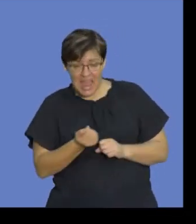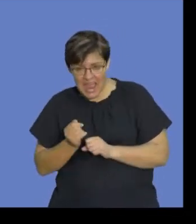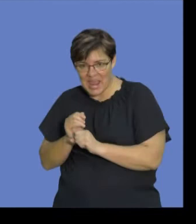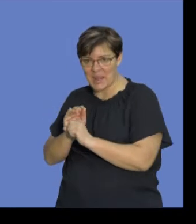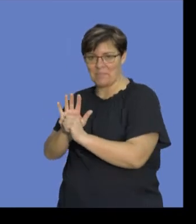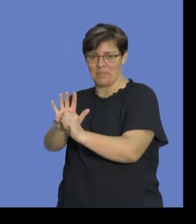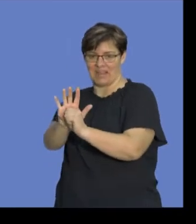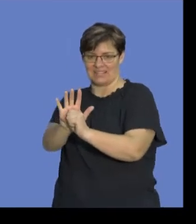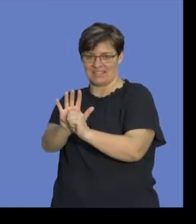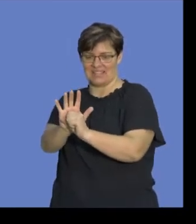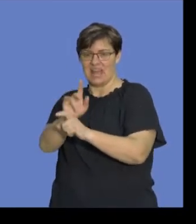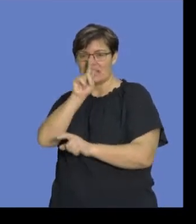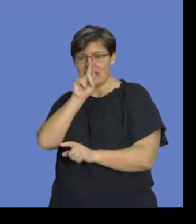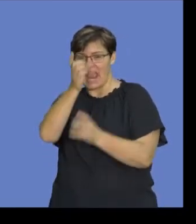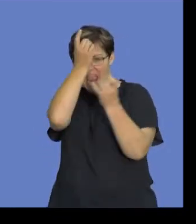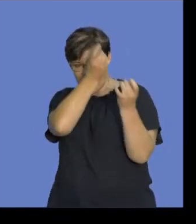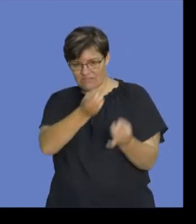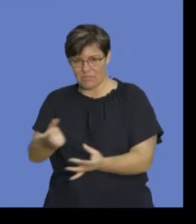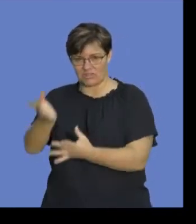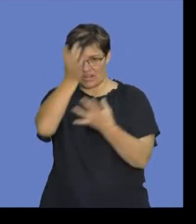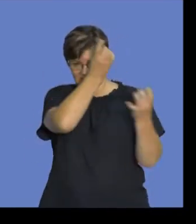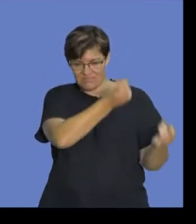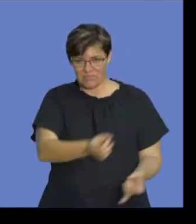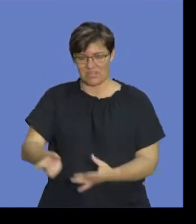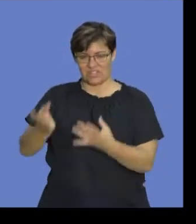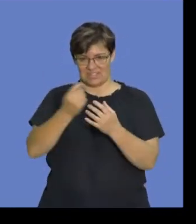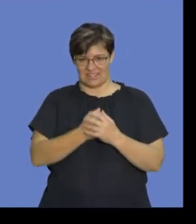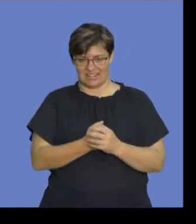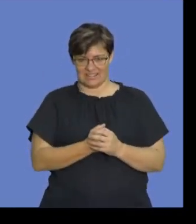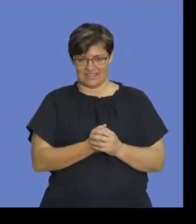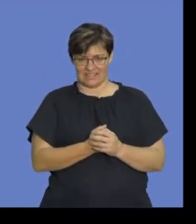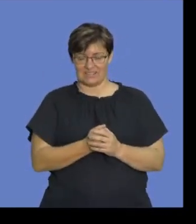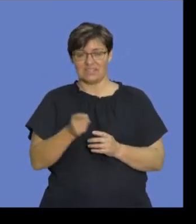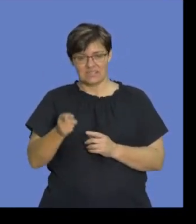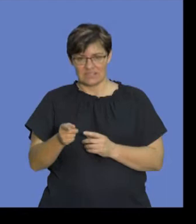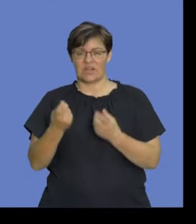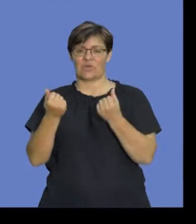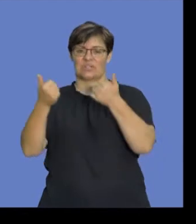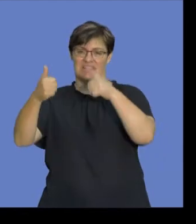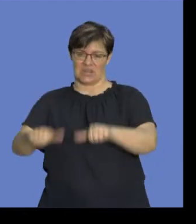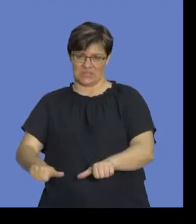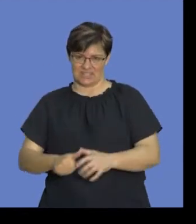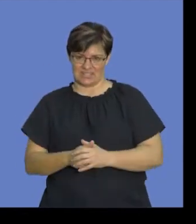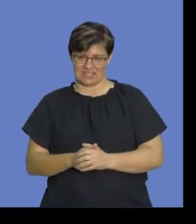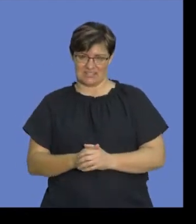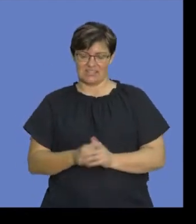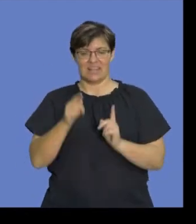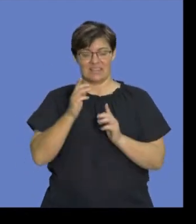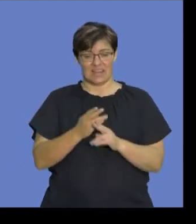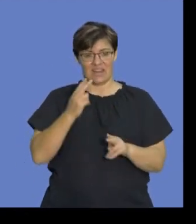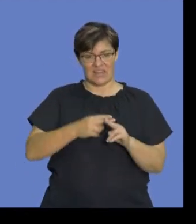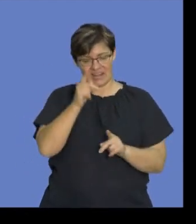of information moving from these accounts into your cost accounts, and then finally into your work